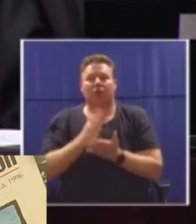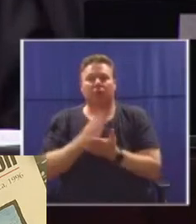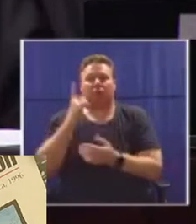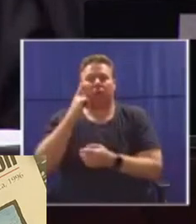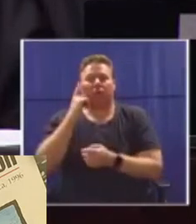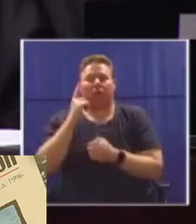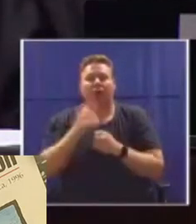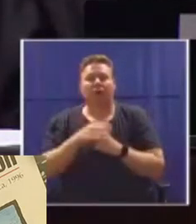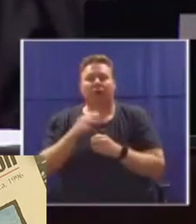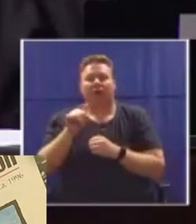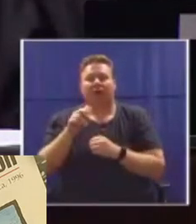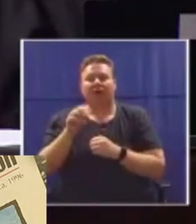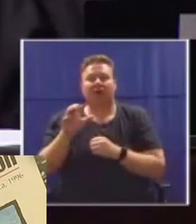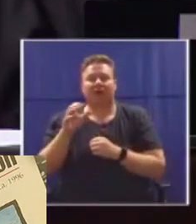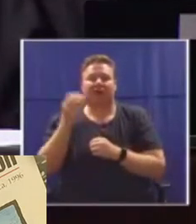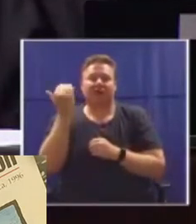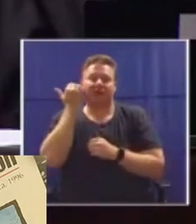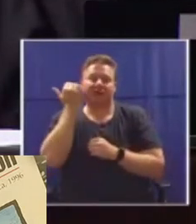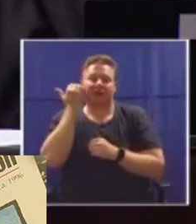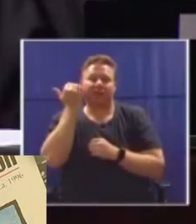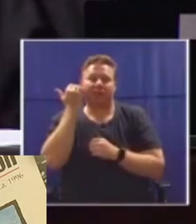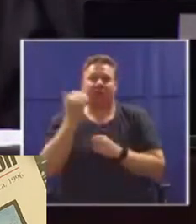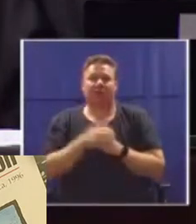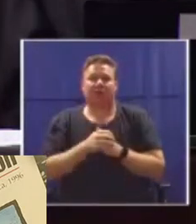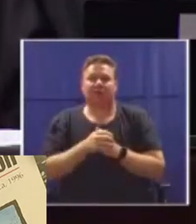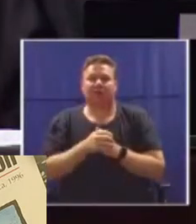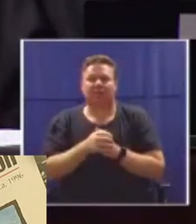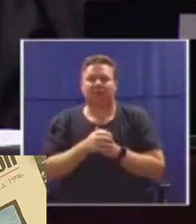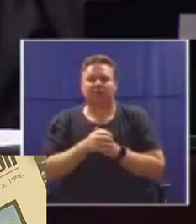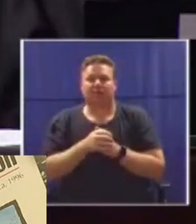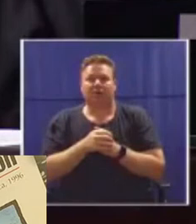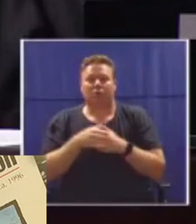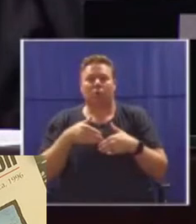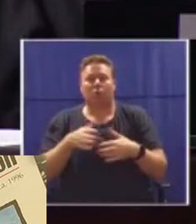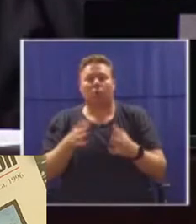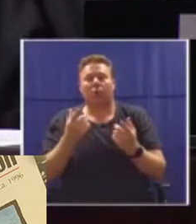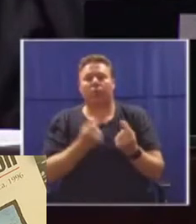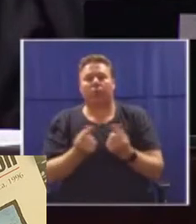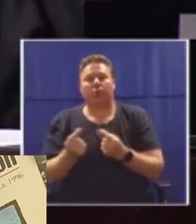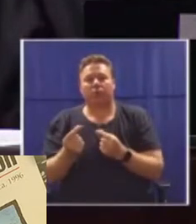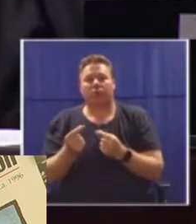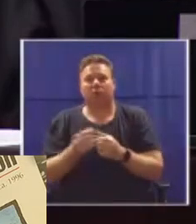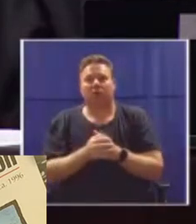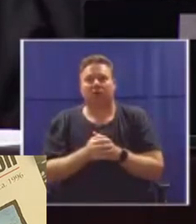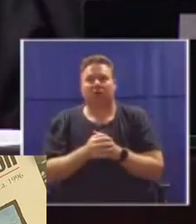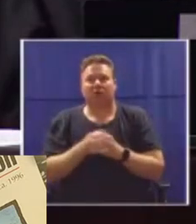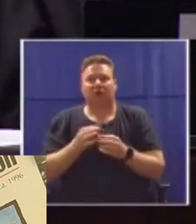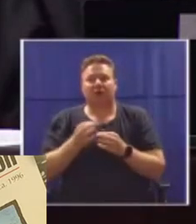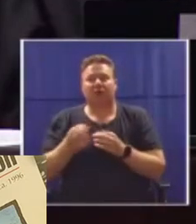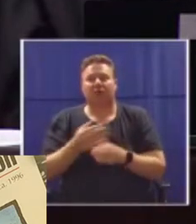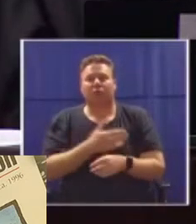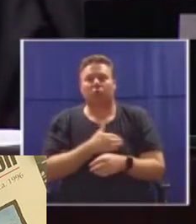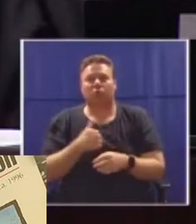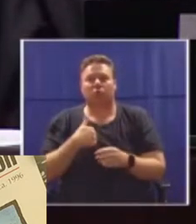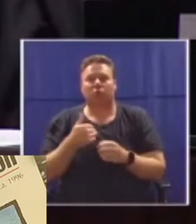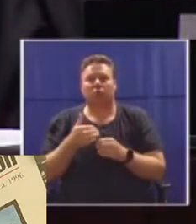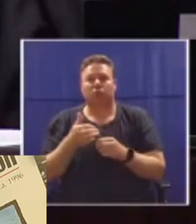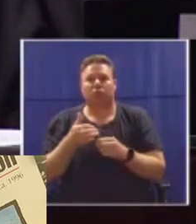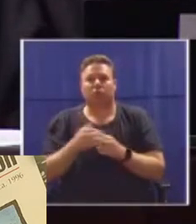ANC government's program has since the democratic dispensation been at the forefront of advancing issues related to women inclusion